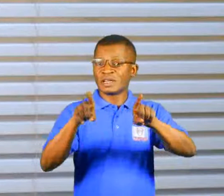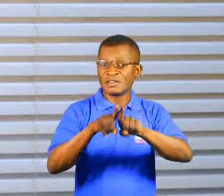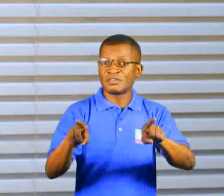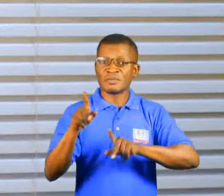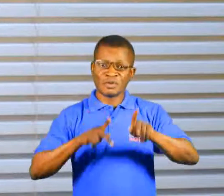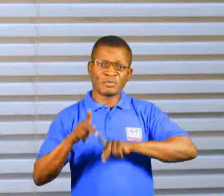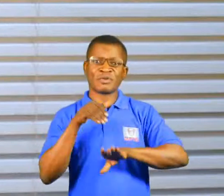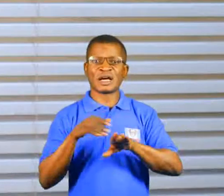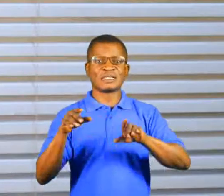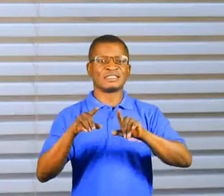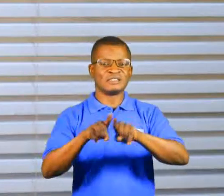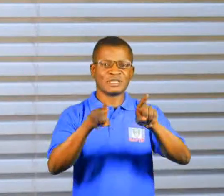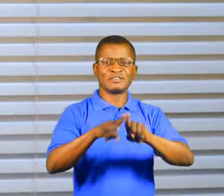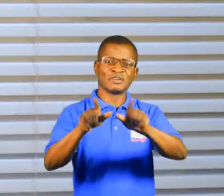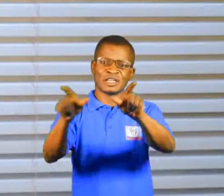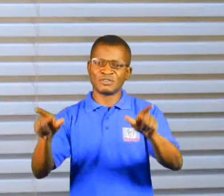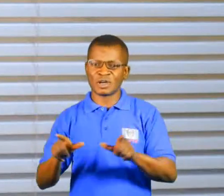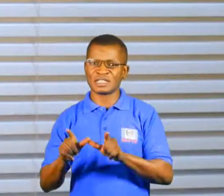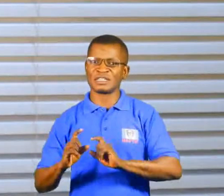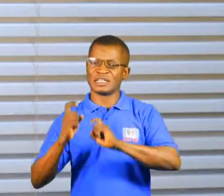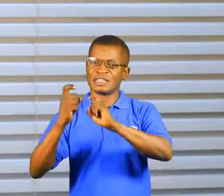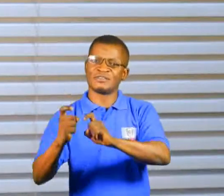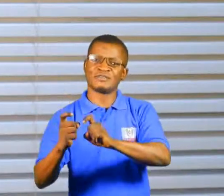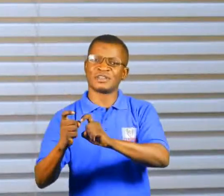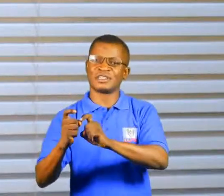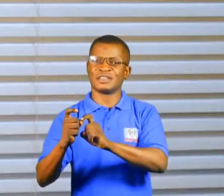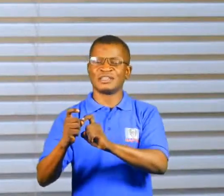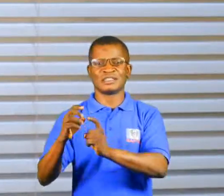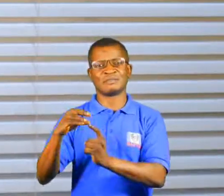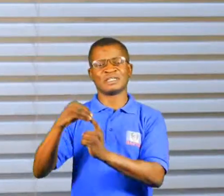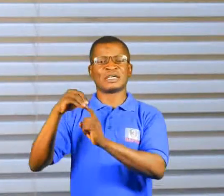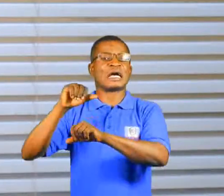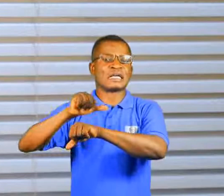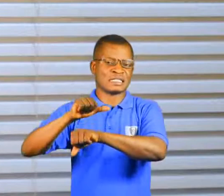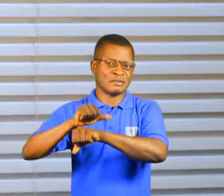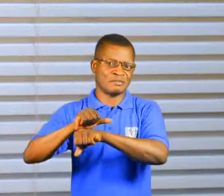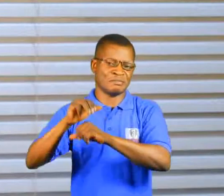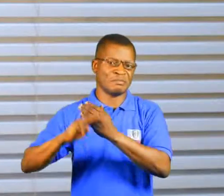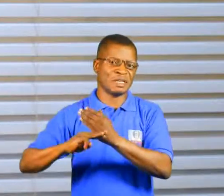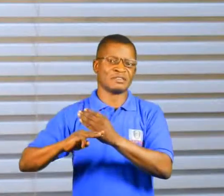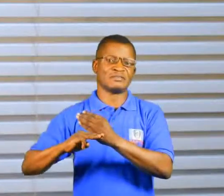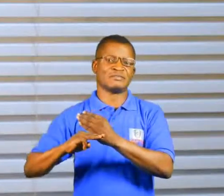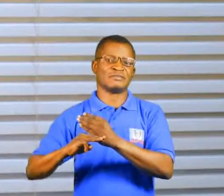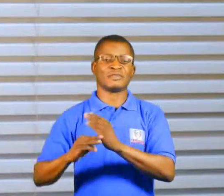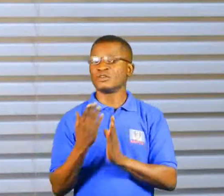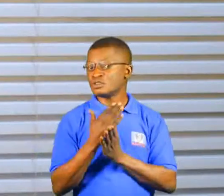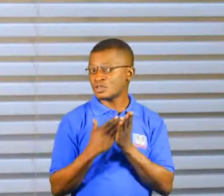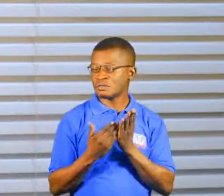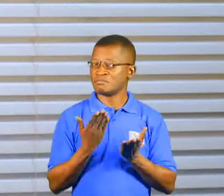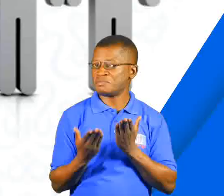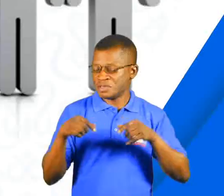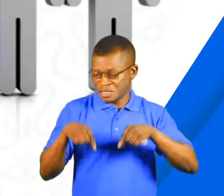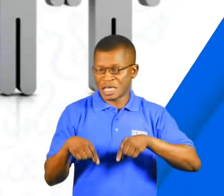different people are in different locations and are assigned to play different roles in the organized crimes. Some